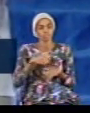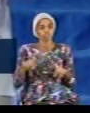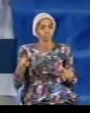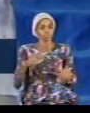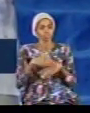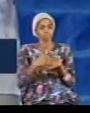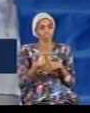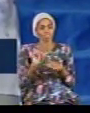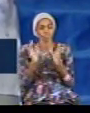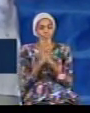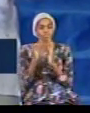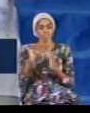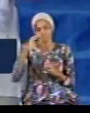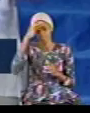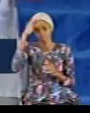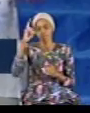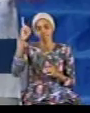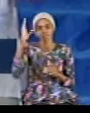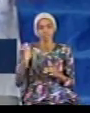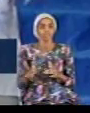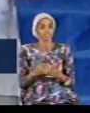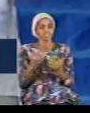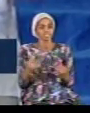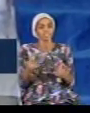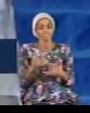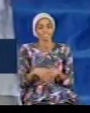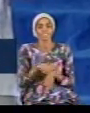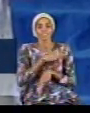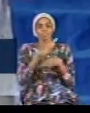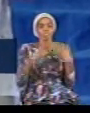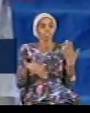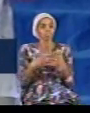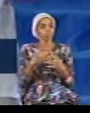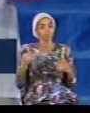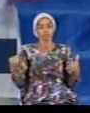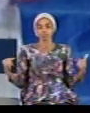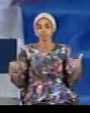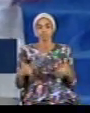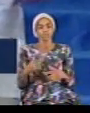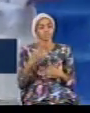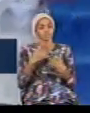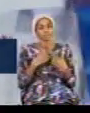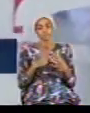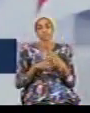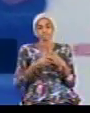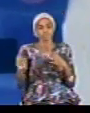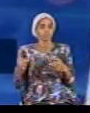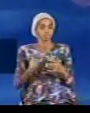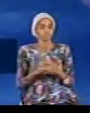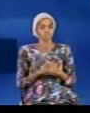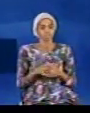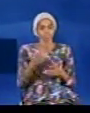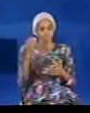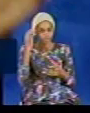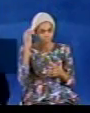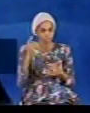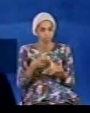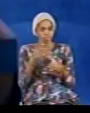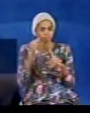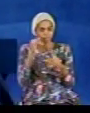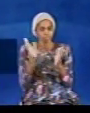tonight, all those things, pain, have disappeared. Let's hear it from her. Praise the